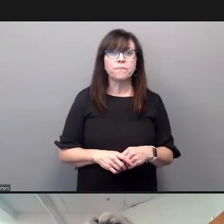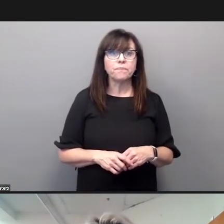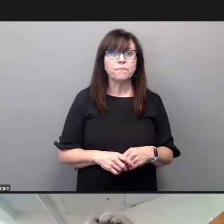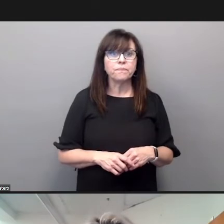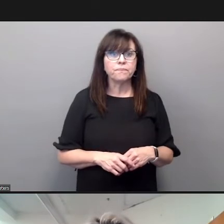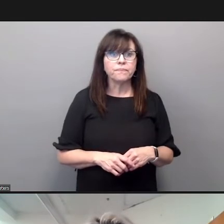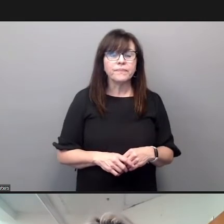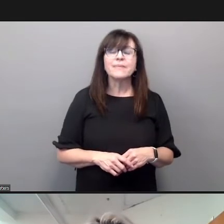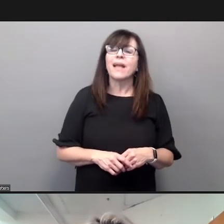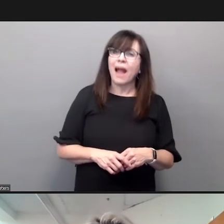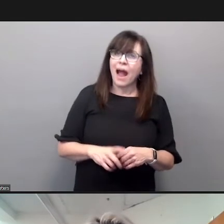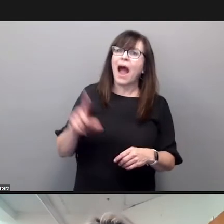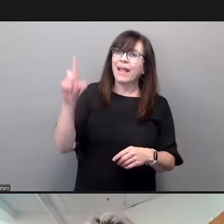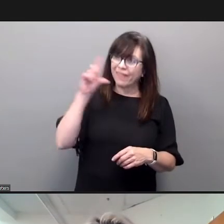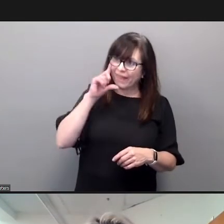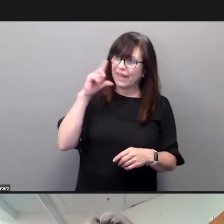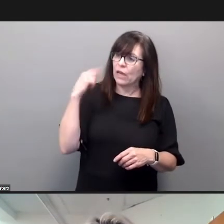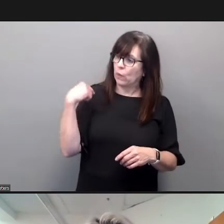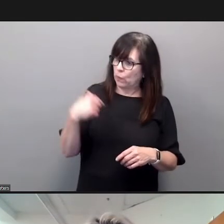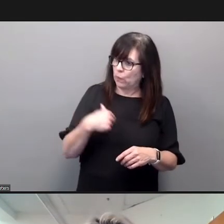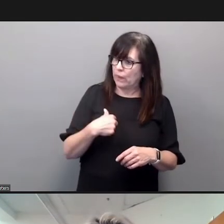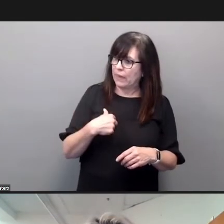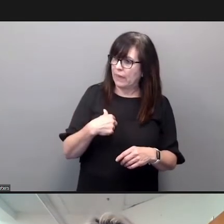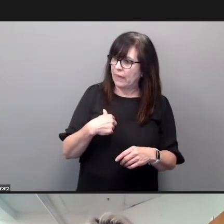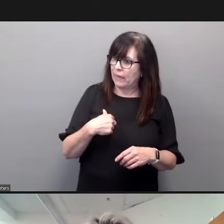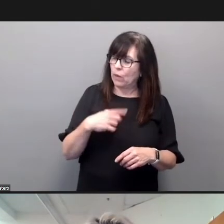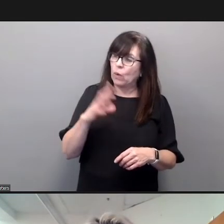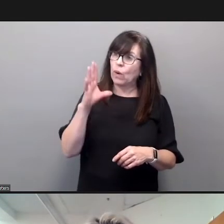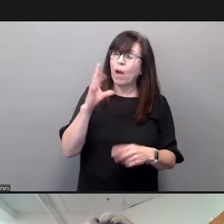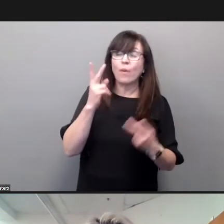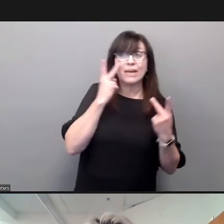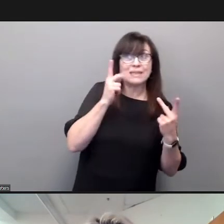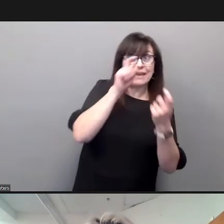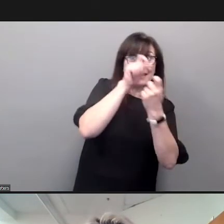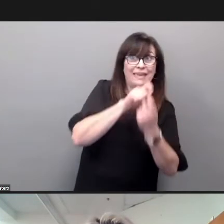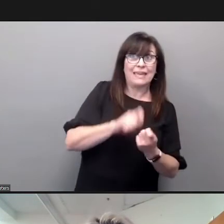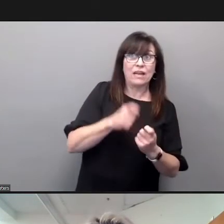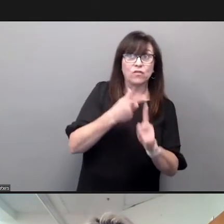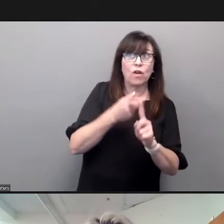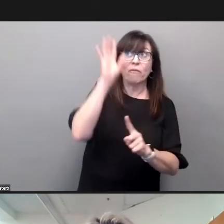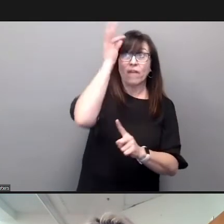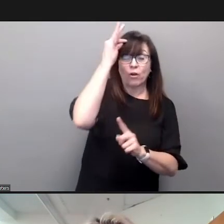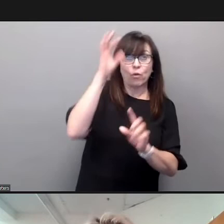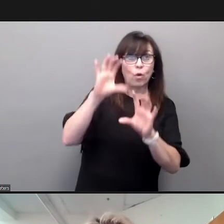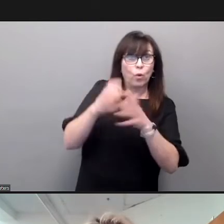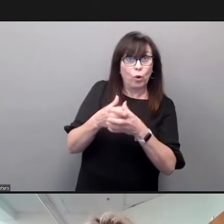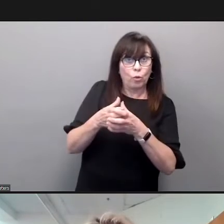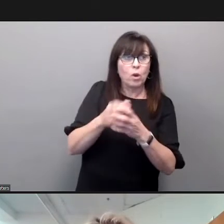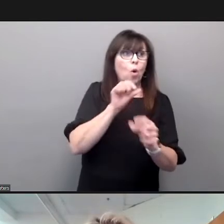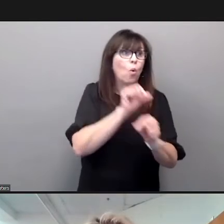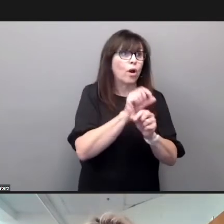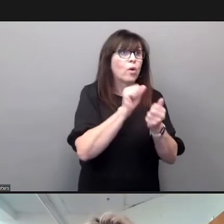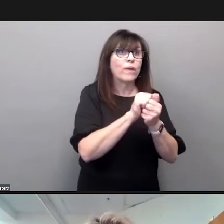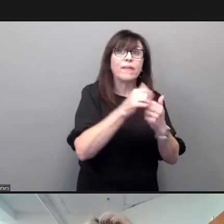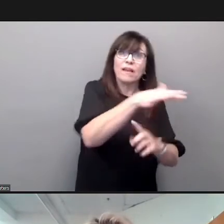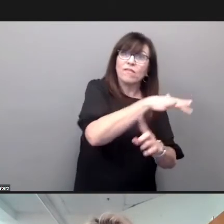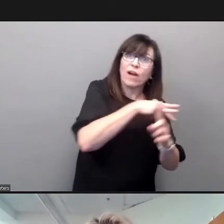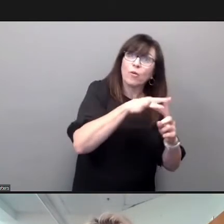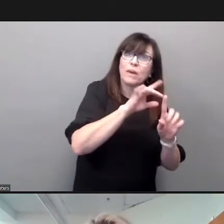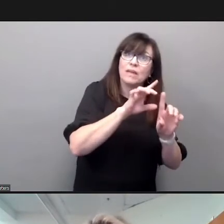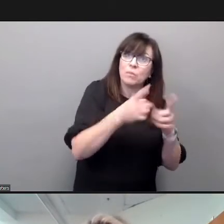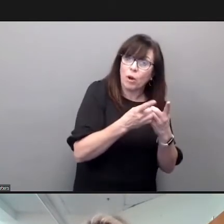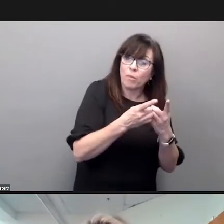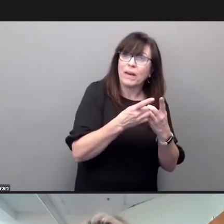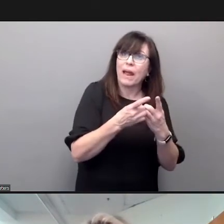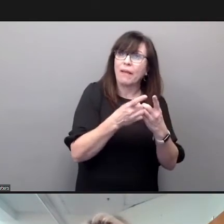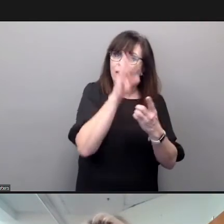So I think we're going to follow. We want to see the details from the feds, work with the Environment Department, and then come up with a